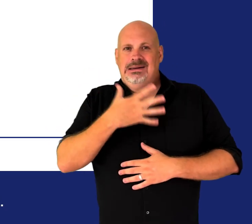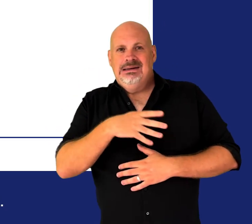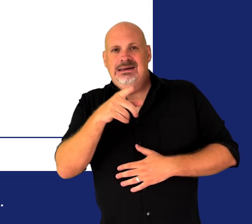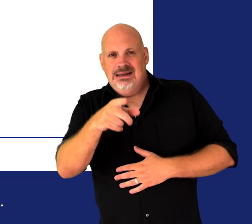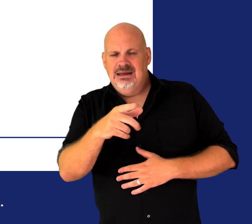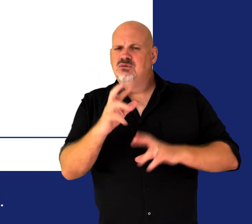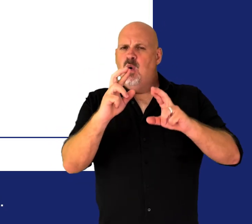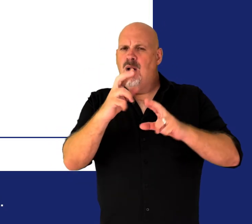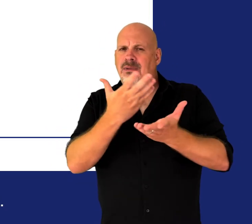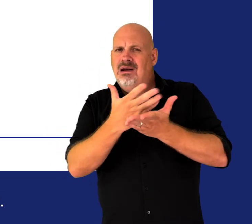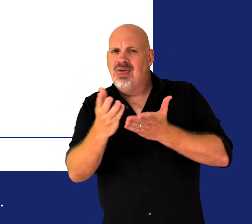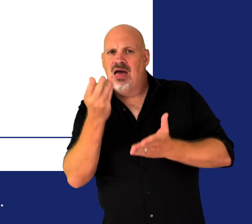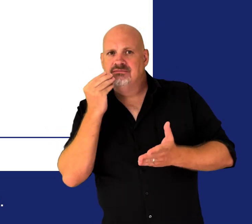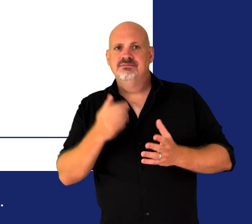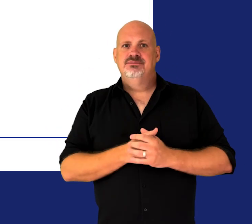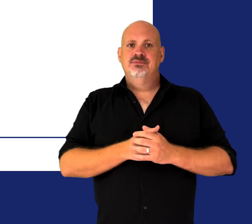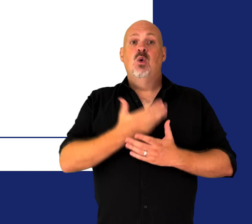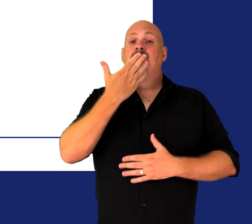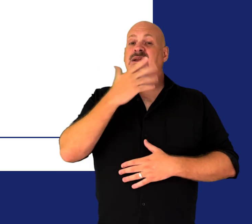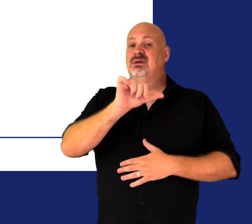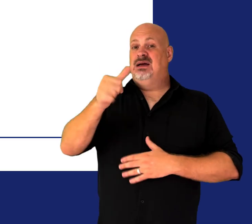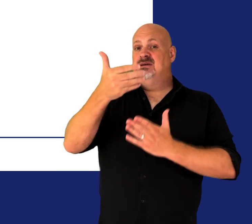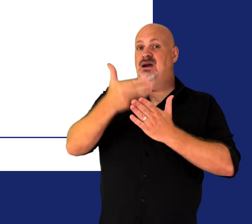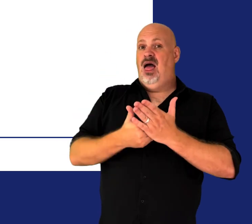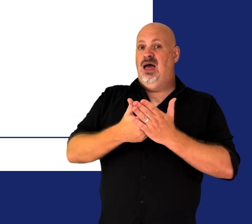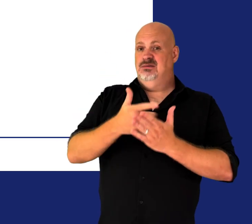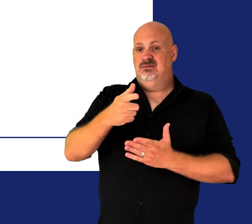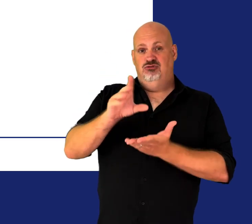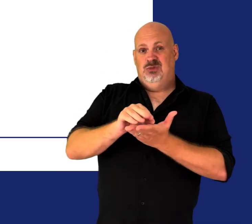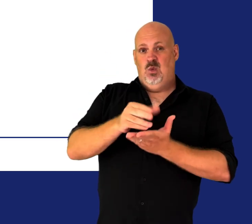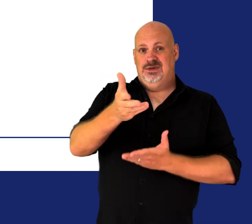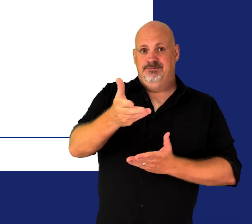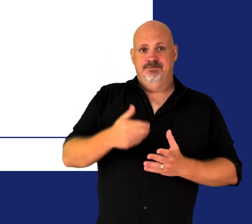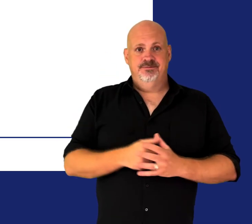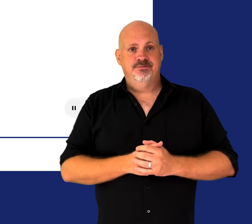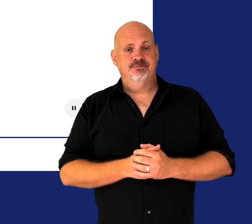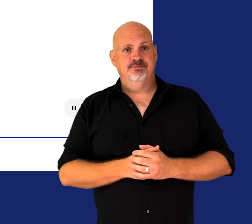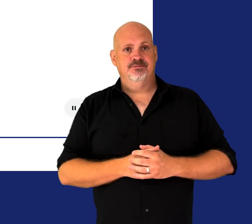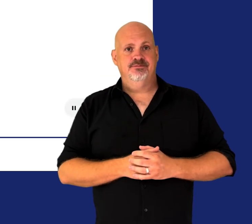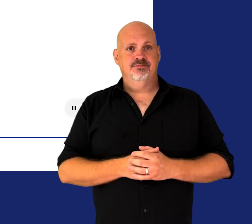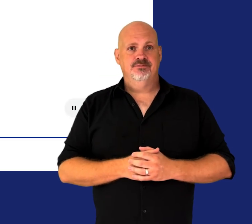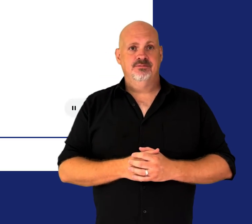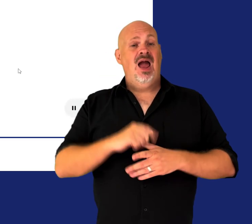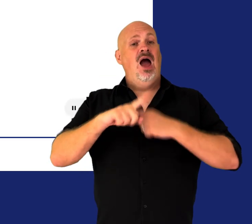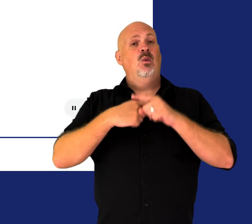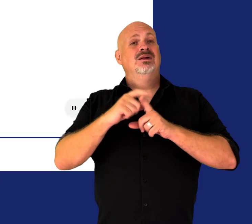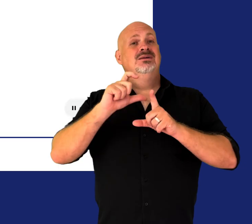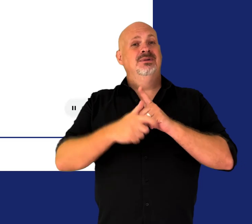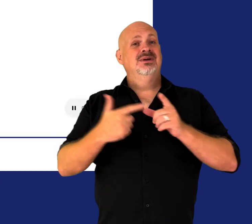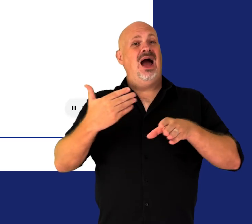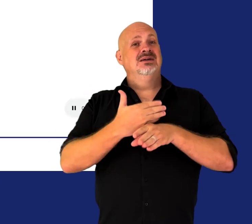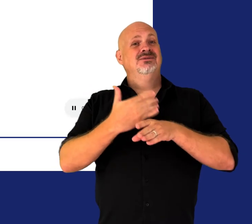side, but hopefully it will be clear for you. So if we go to the recording on the next slide, please. The